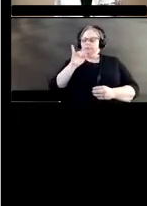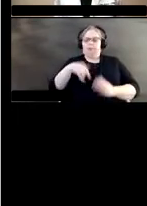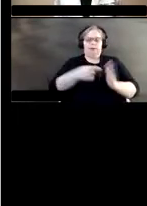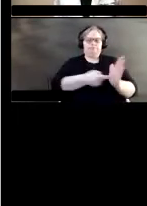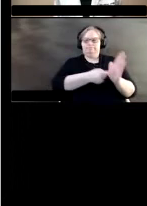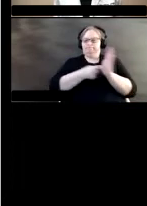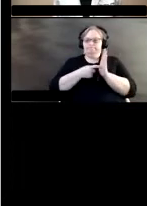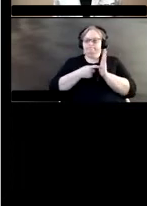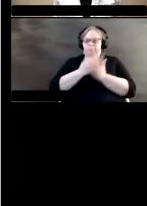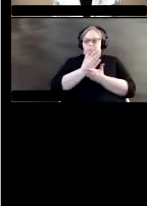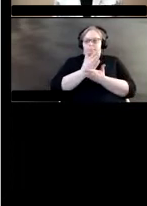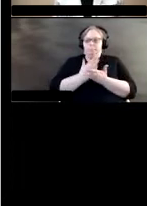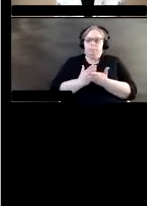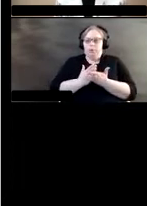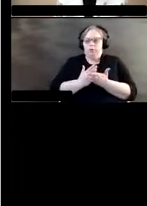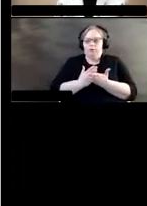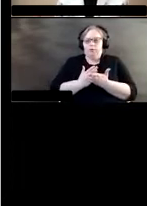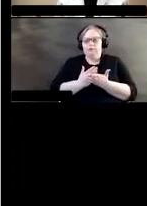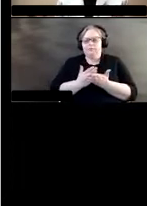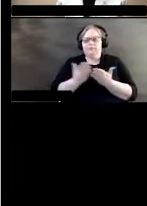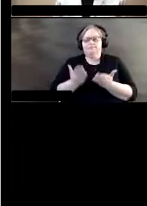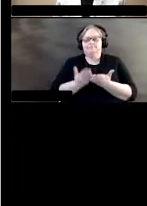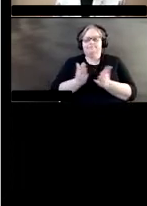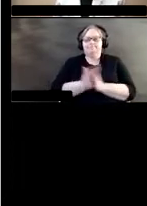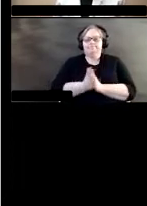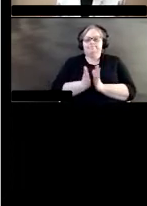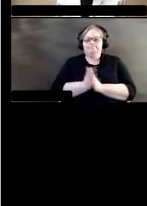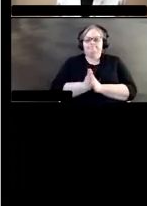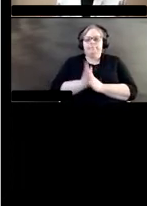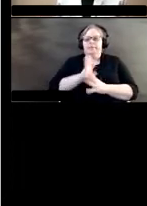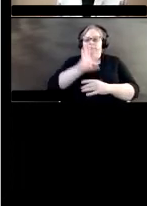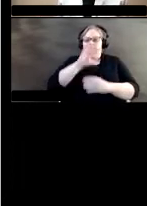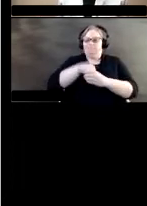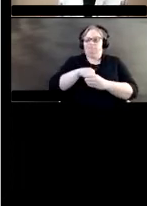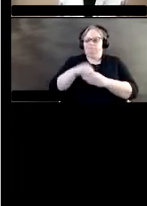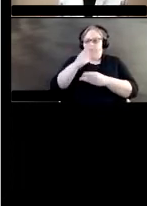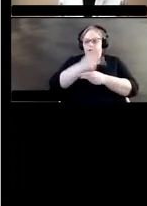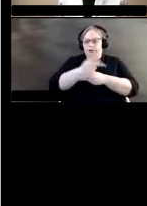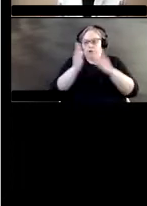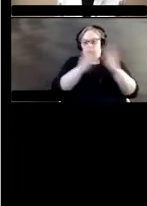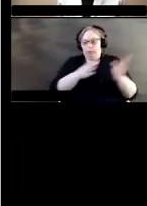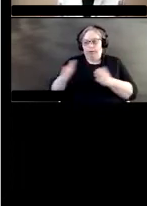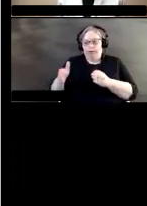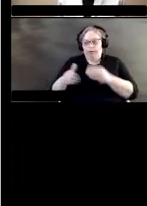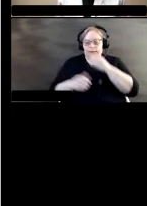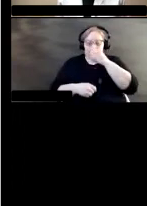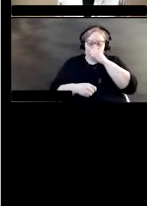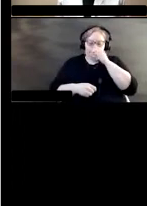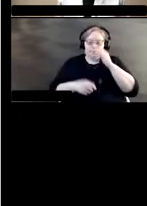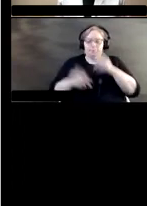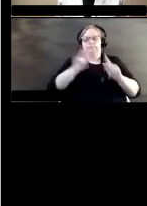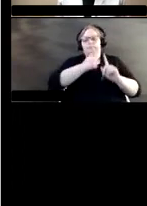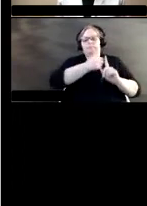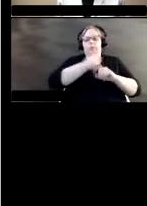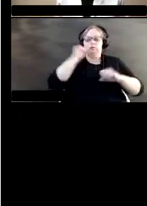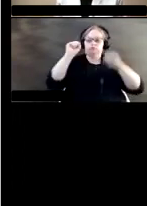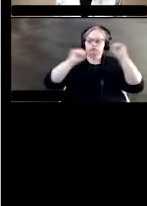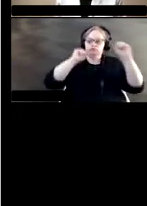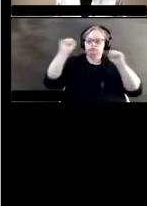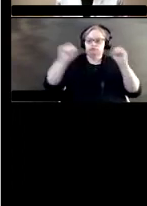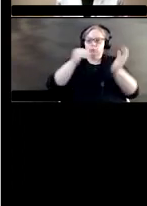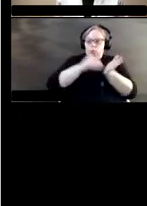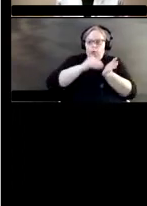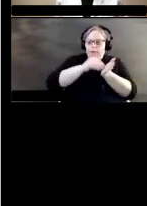piece of our care plan. The people who exercise regularly do